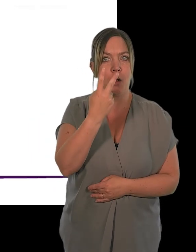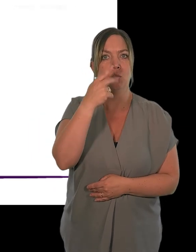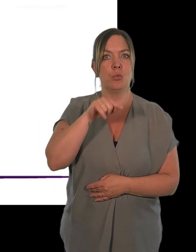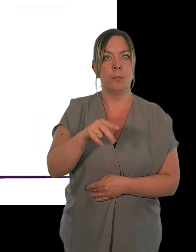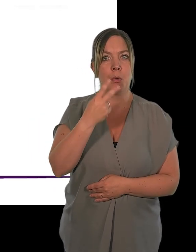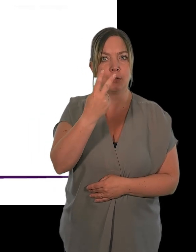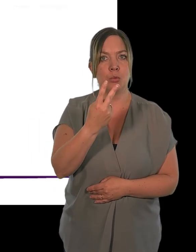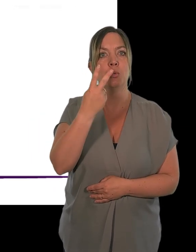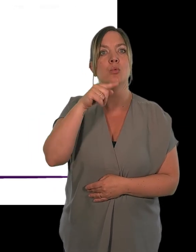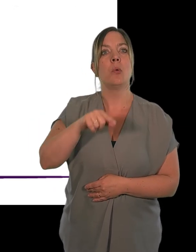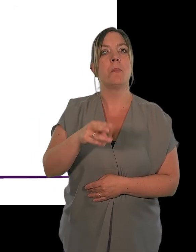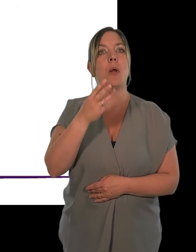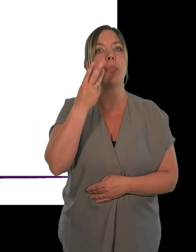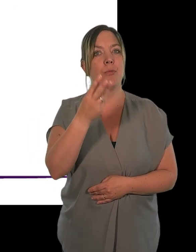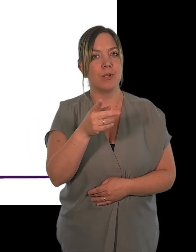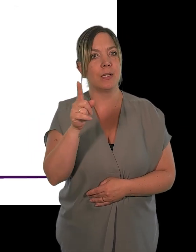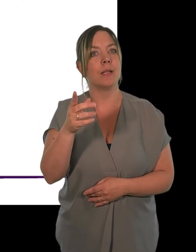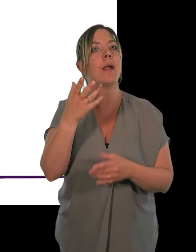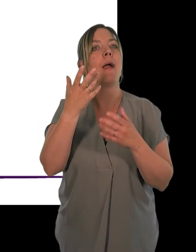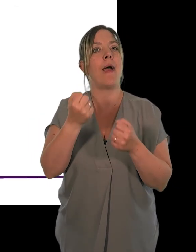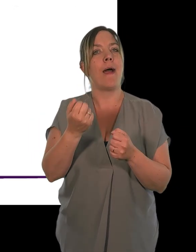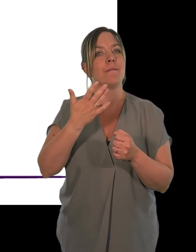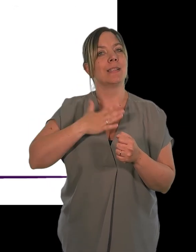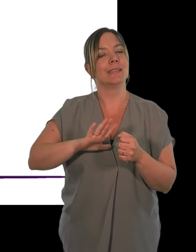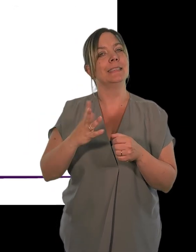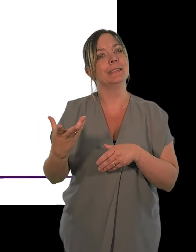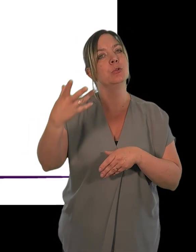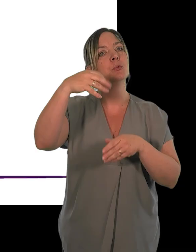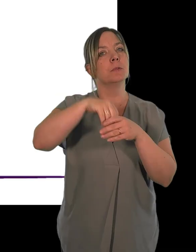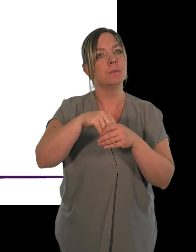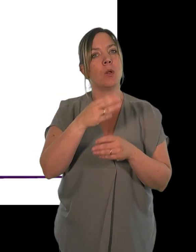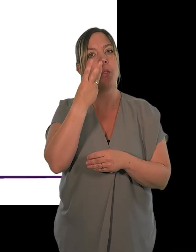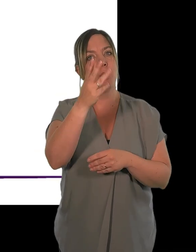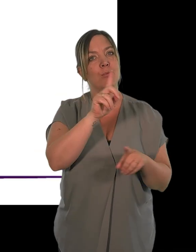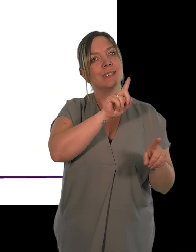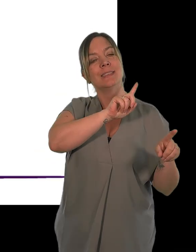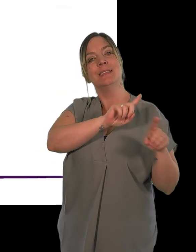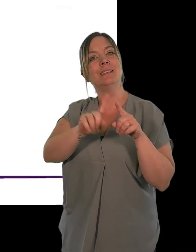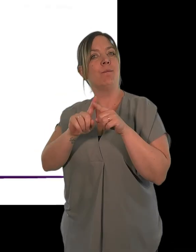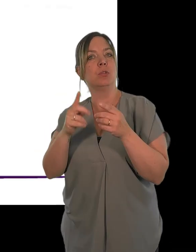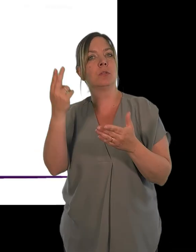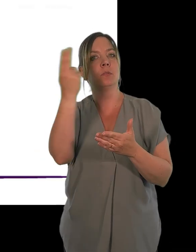2.3, including 3 different diagrammatical forms.